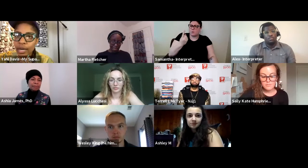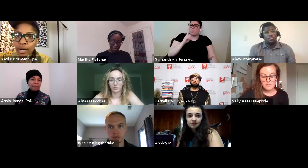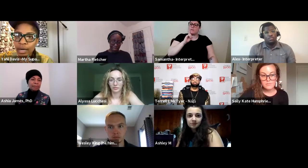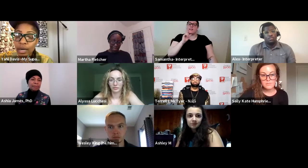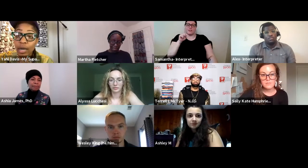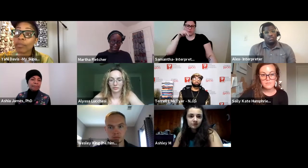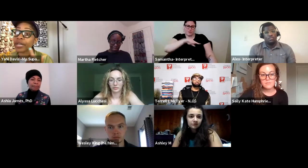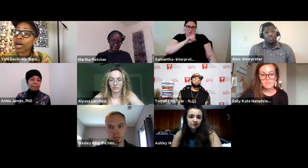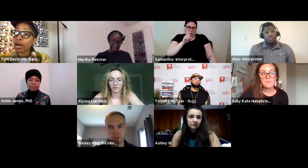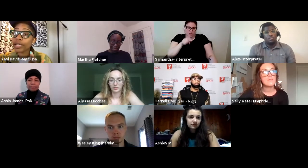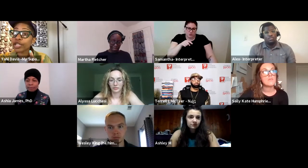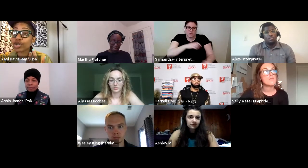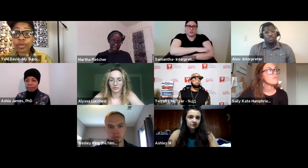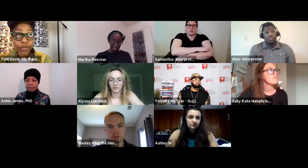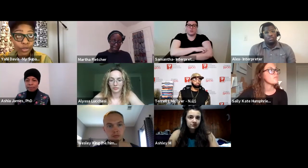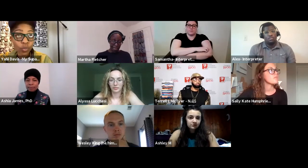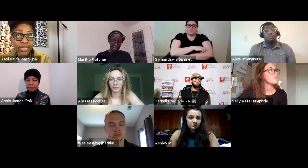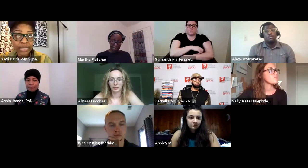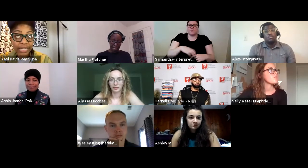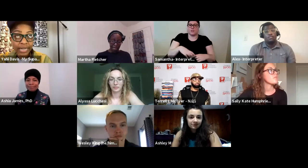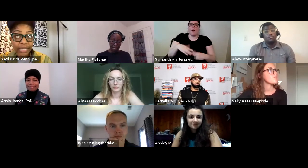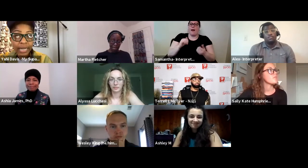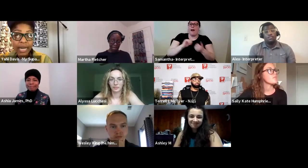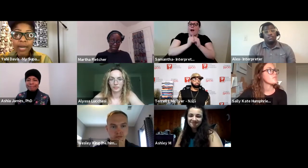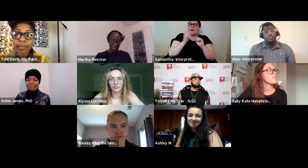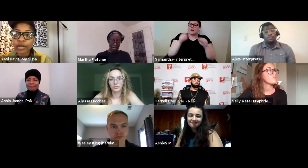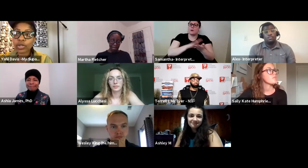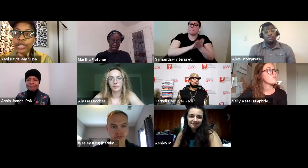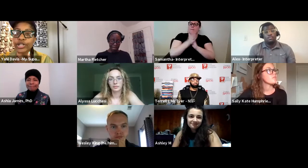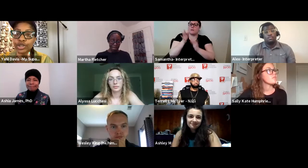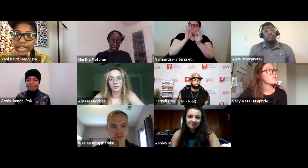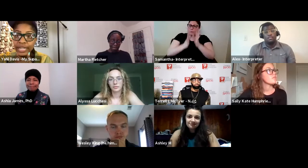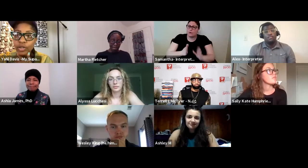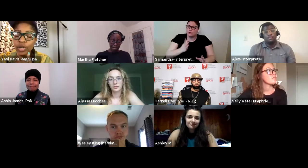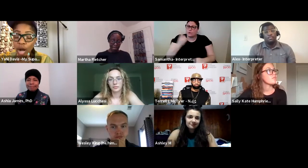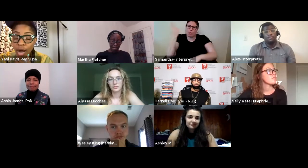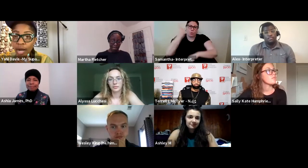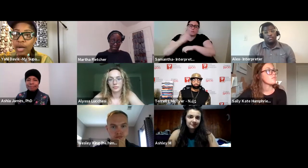we become interpreters one day? I know that there are